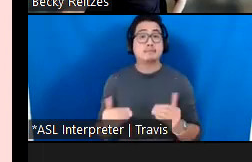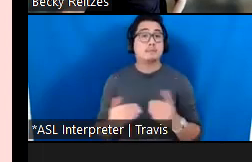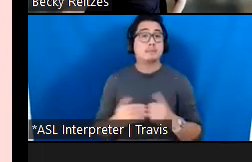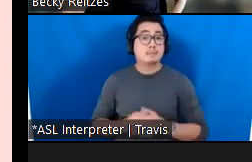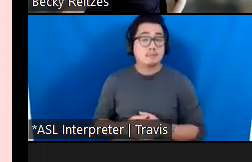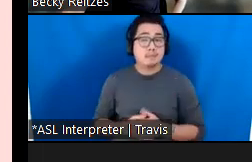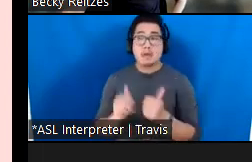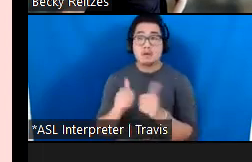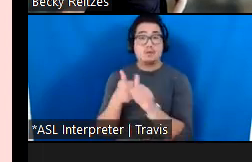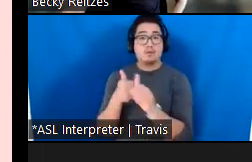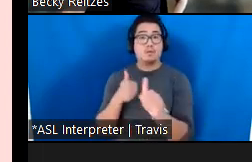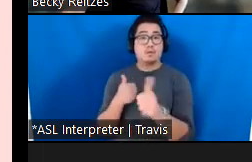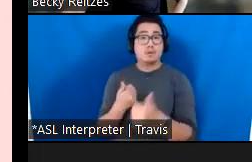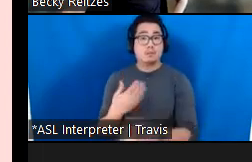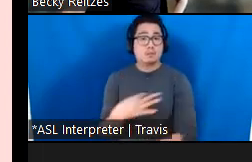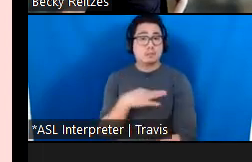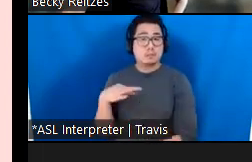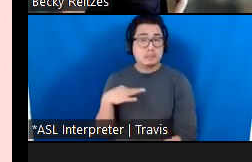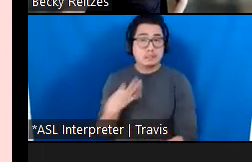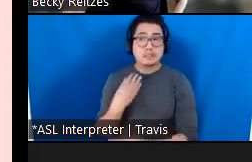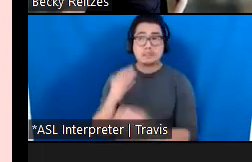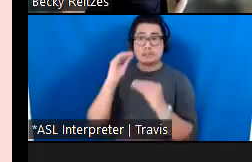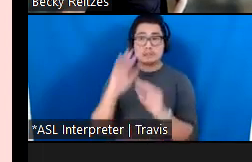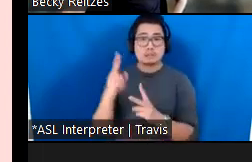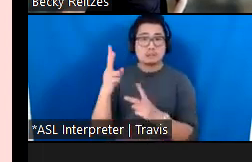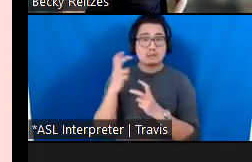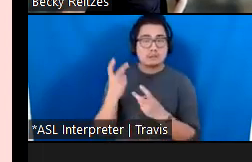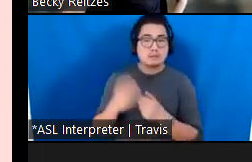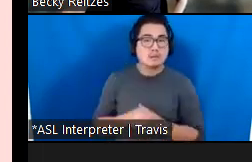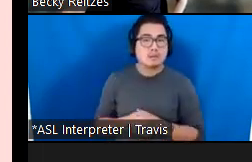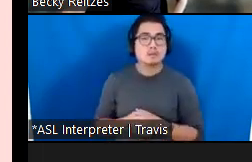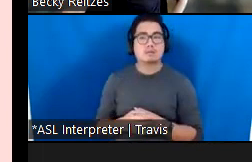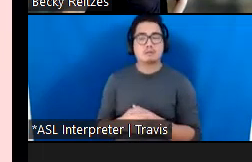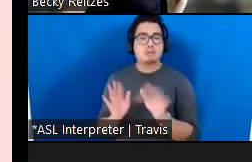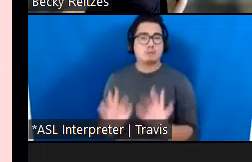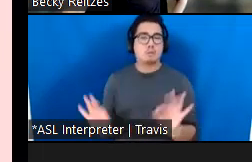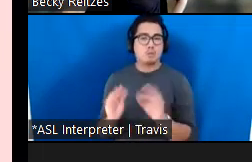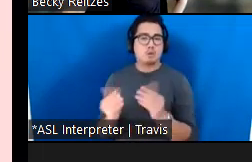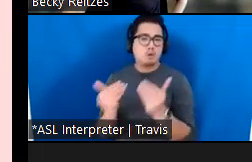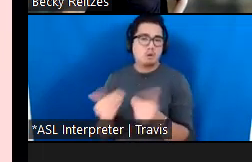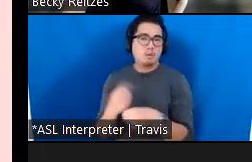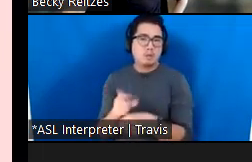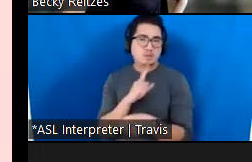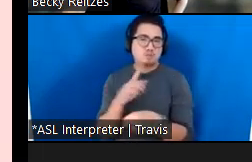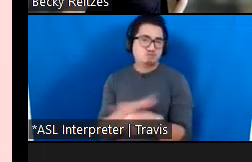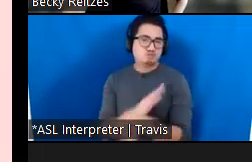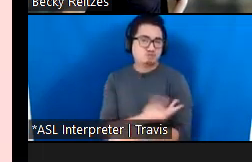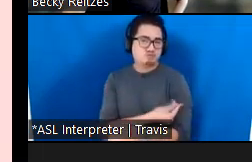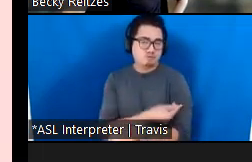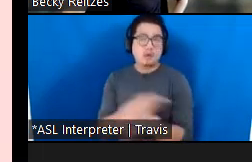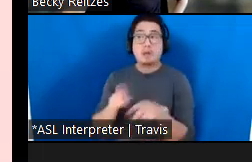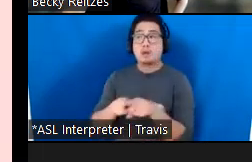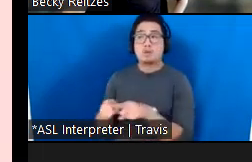to both get vaccinated, but really to stay up to date on your vaccines, meaning to get boosted when you're